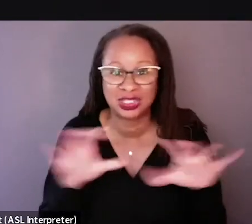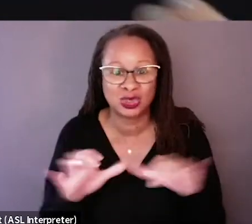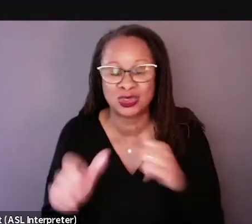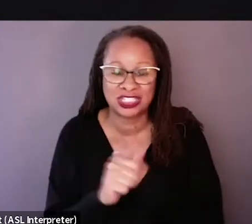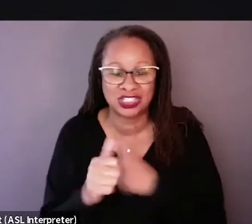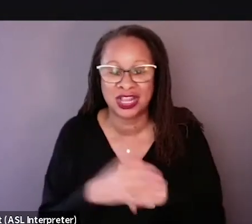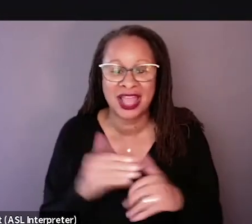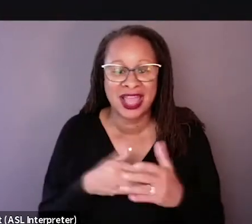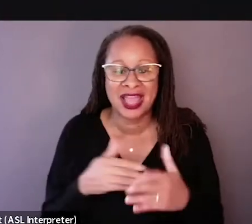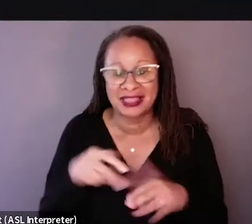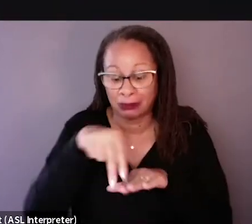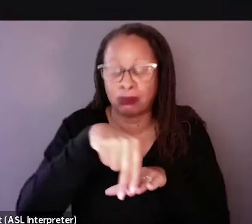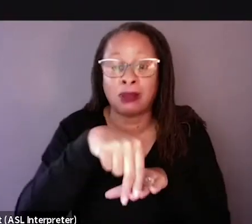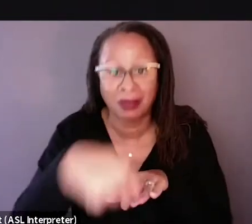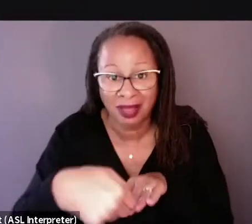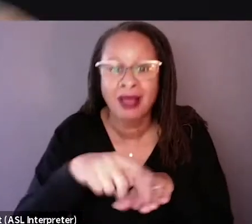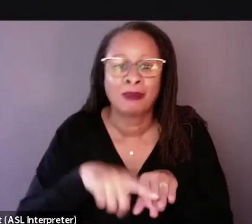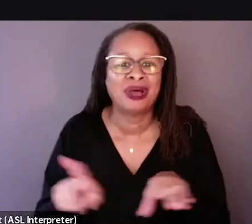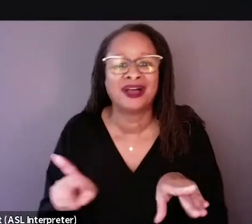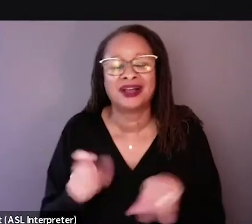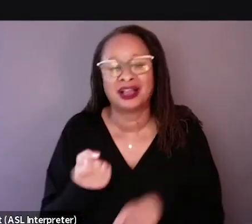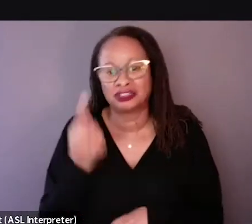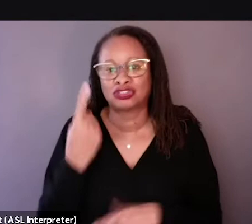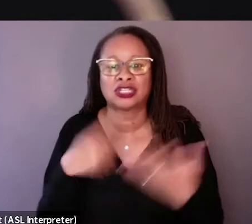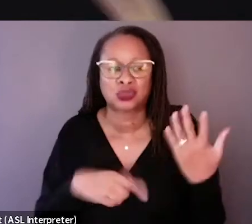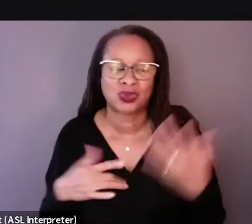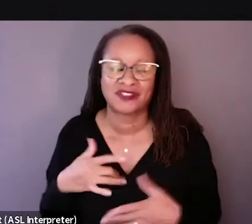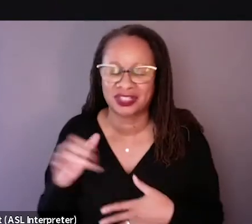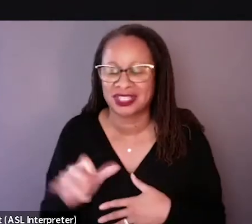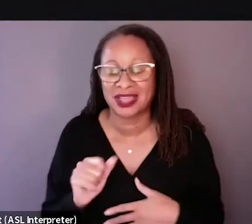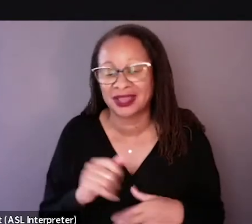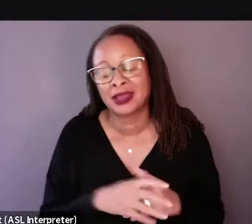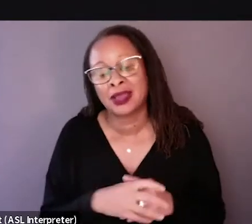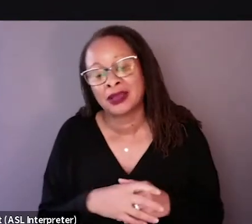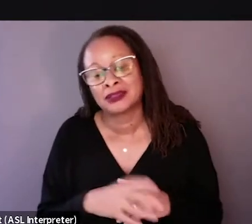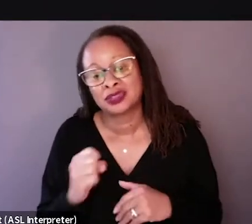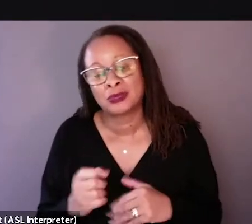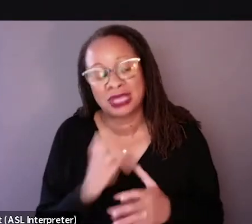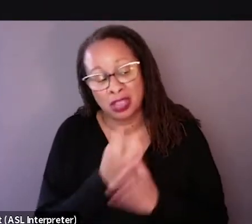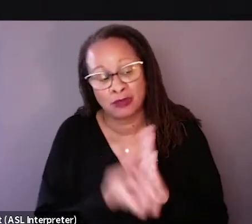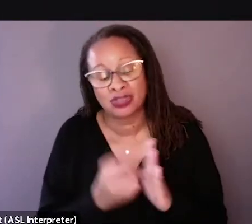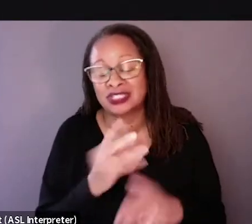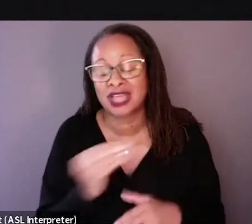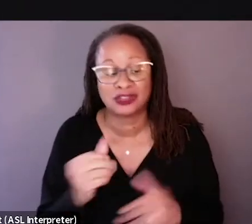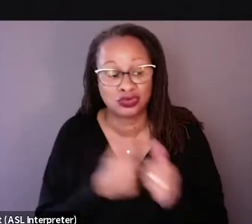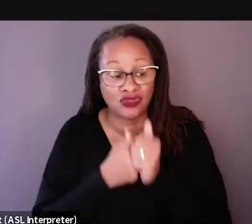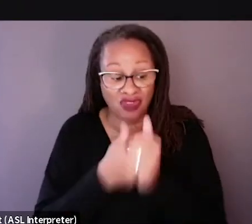know, the lip of a crater. But I do understand what it feels like to just so be immersed and to just